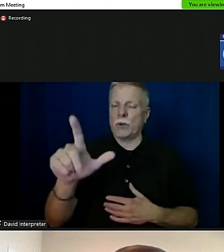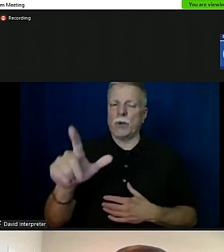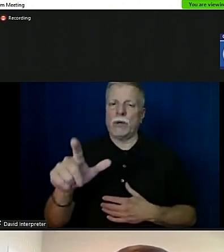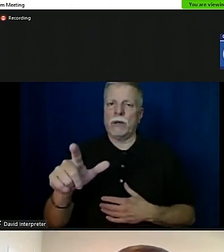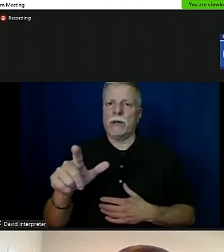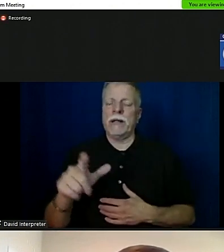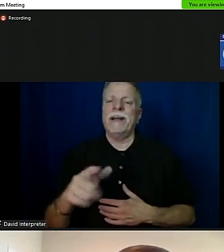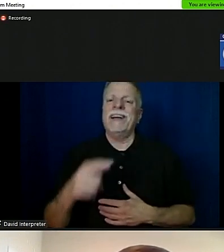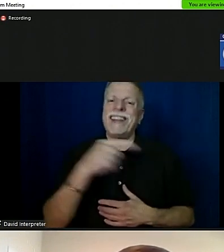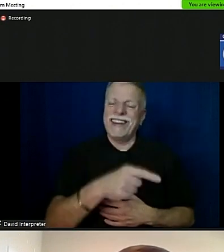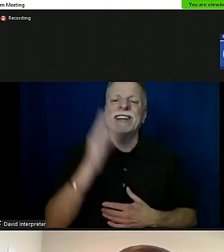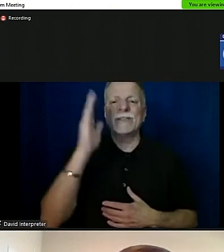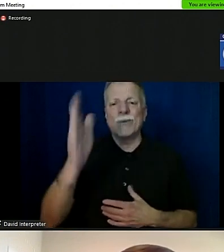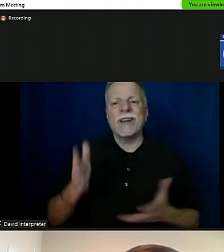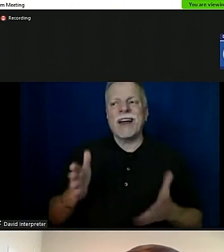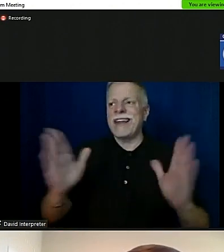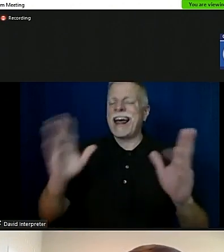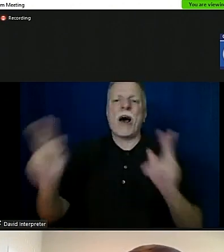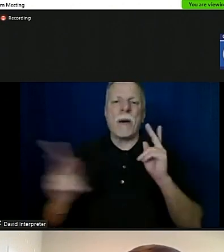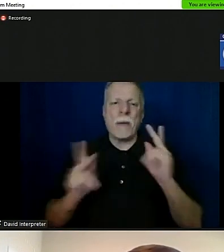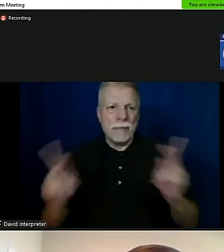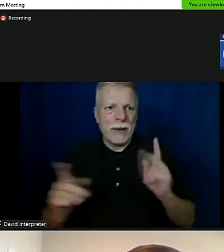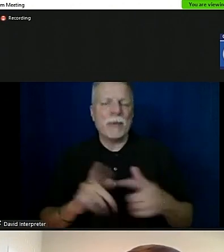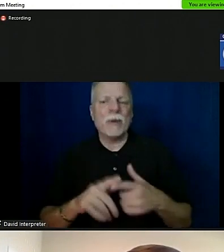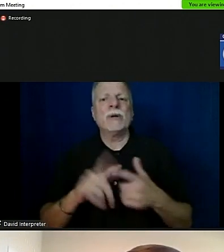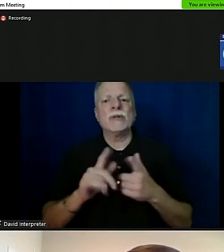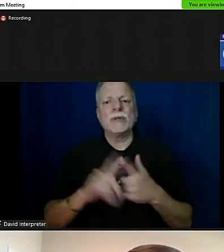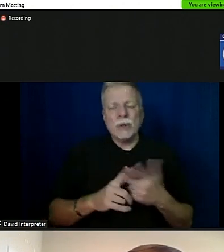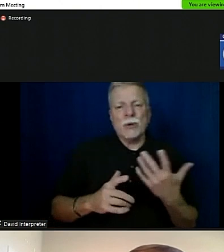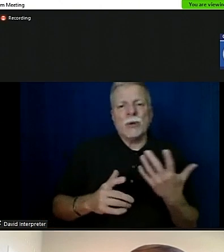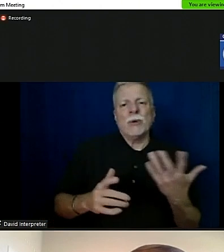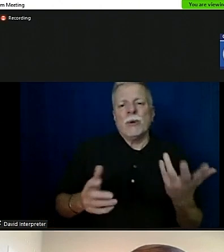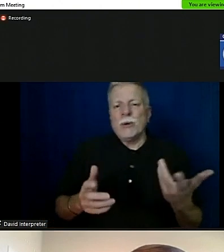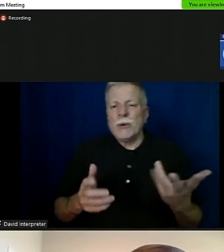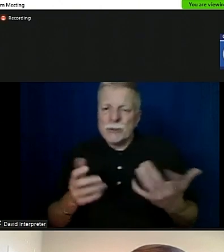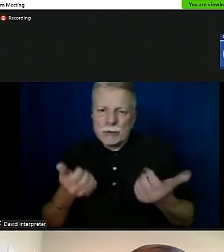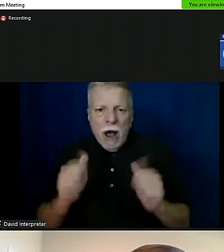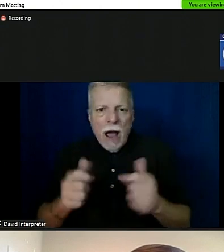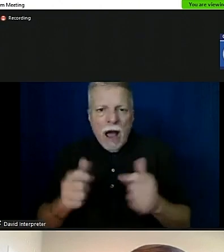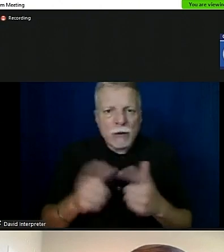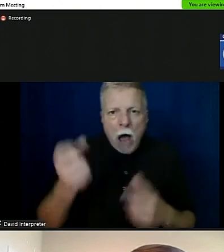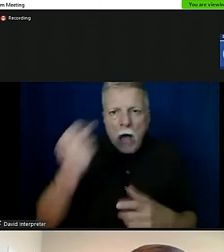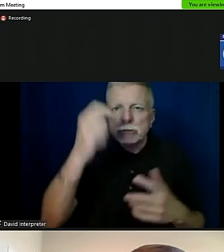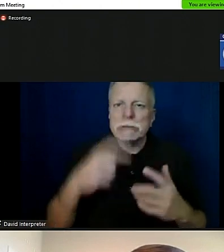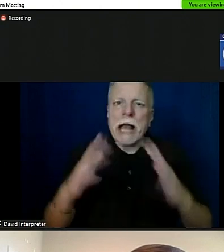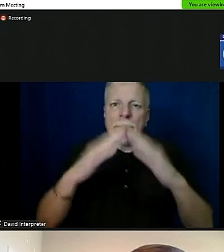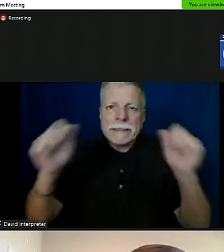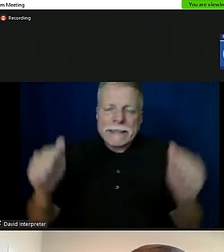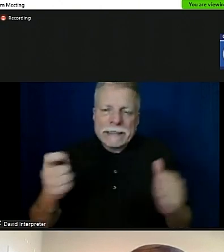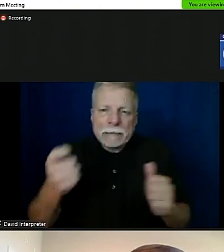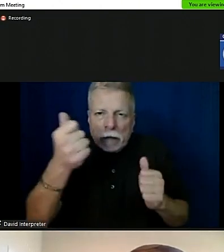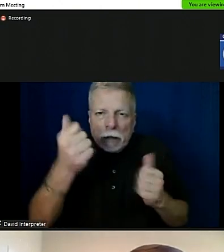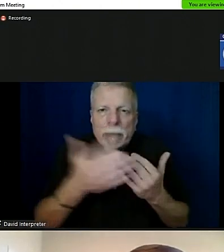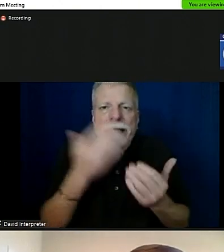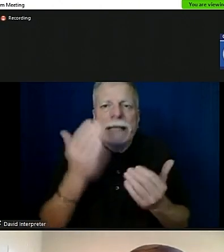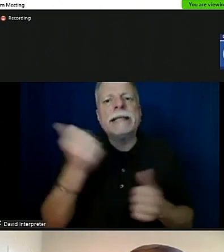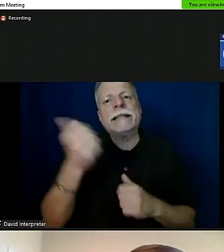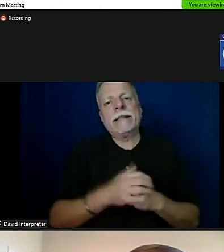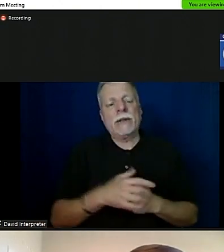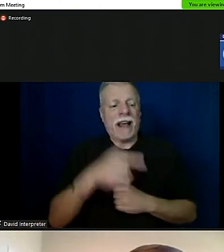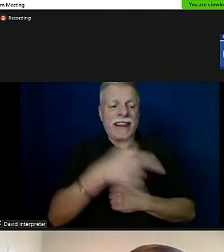allow people to navigate this system with a bit more ease. And what this phone line is going to give them